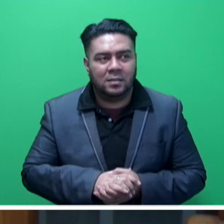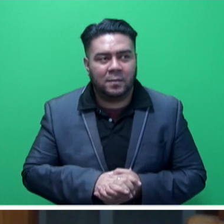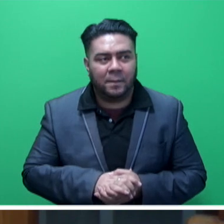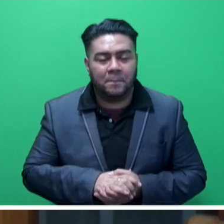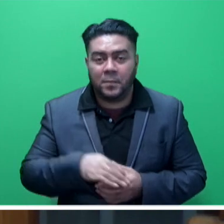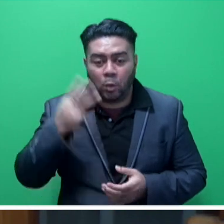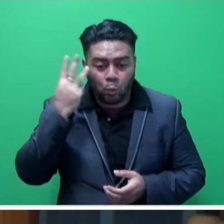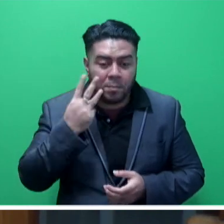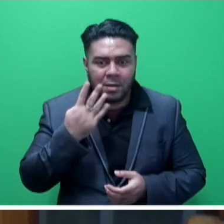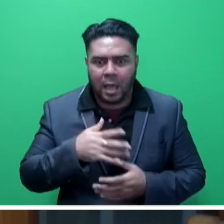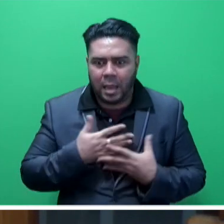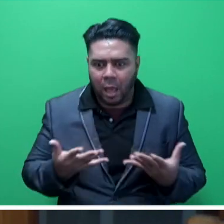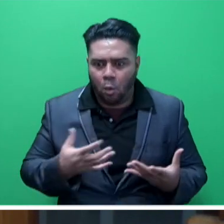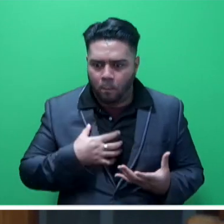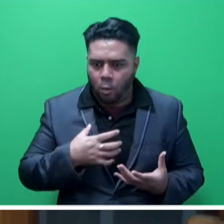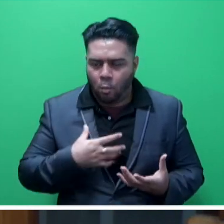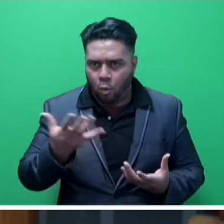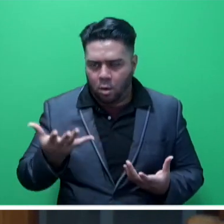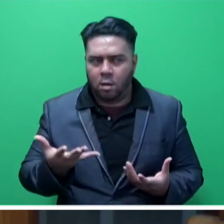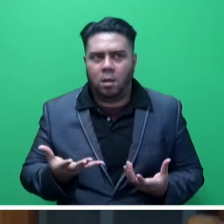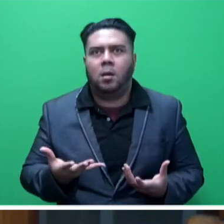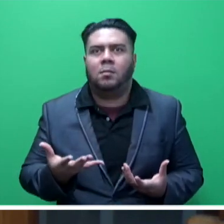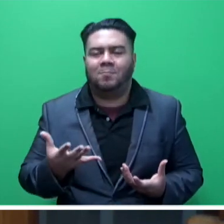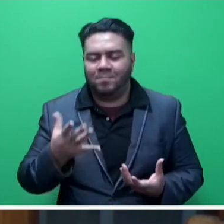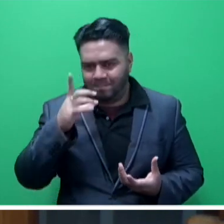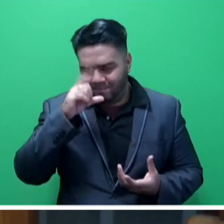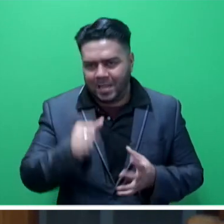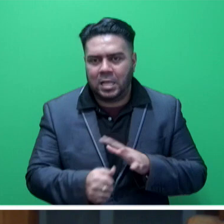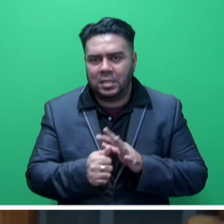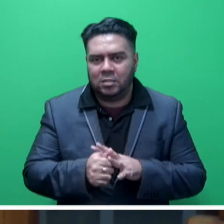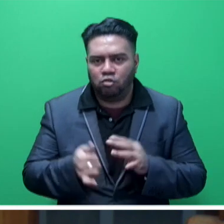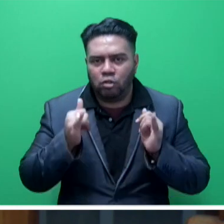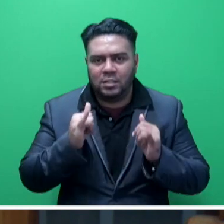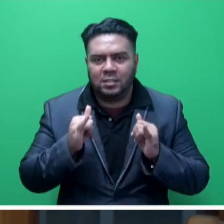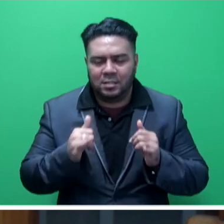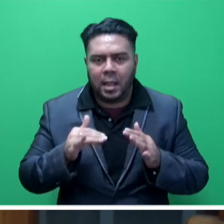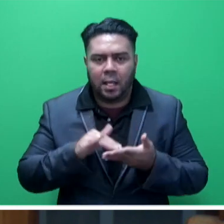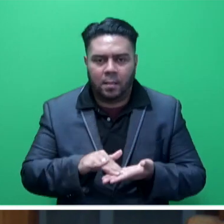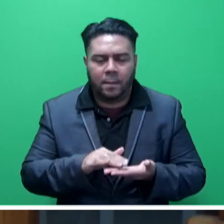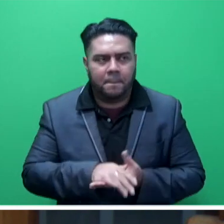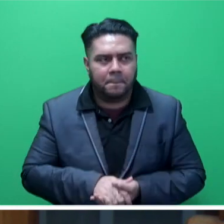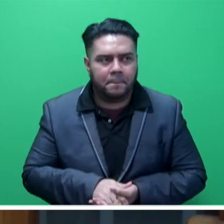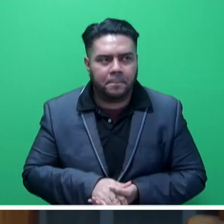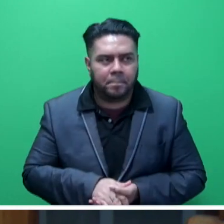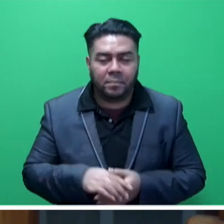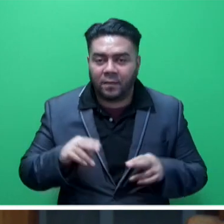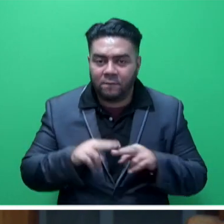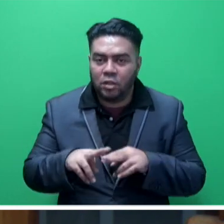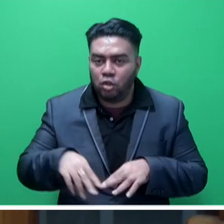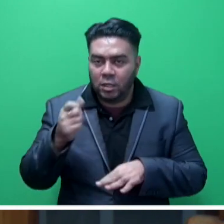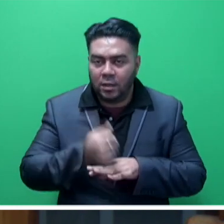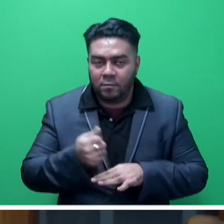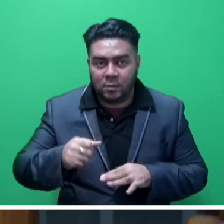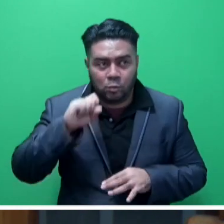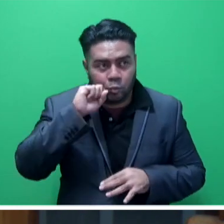women are now more willing to come forward knowing that they will access justice and help. The Fijian government will ensure that